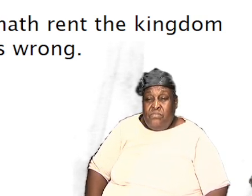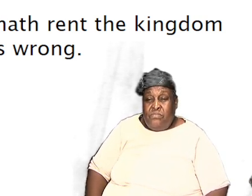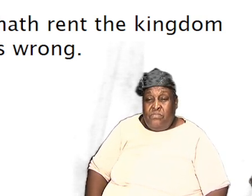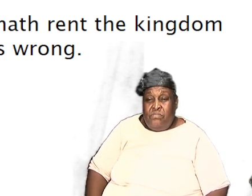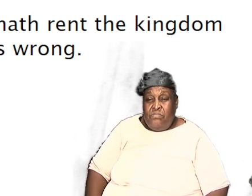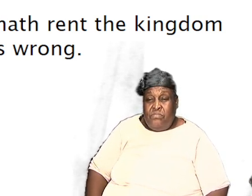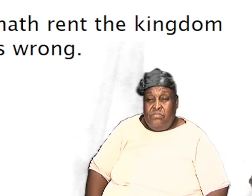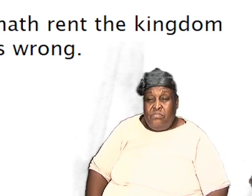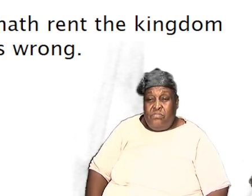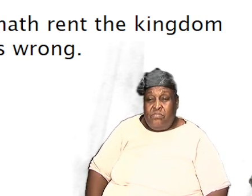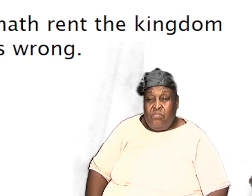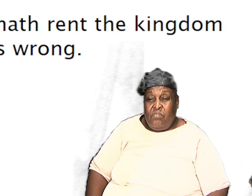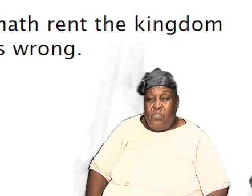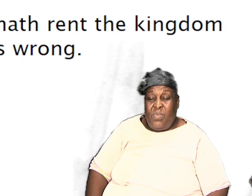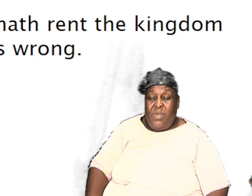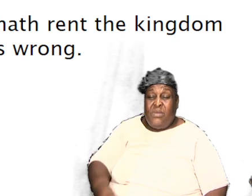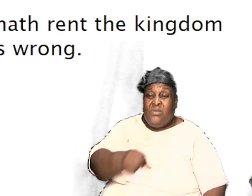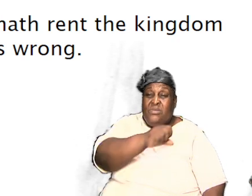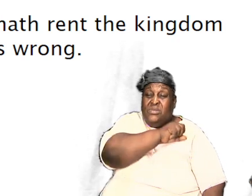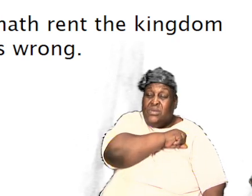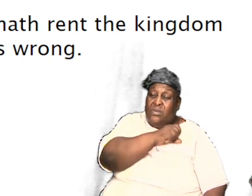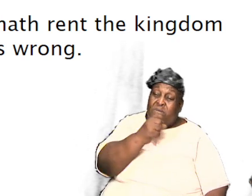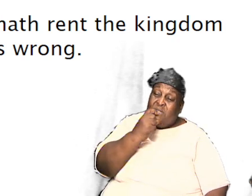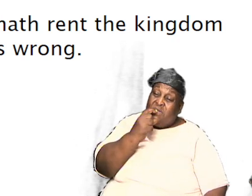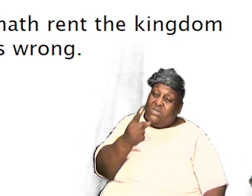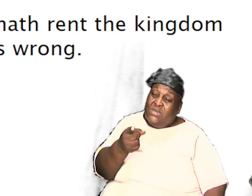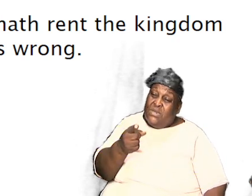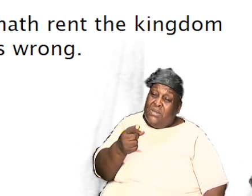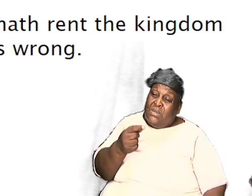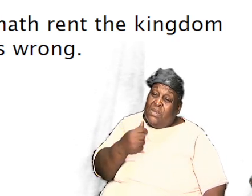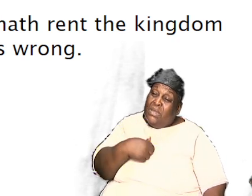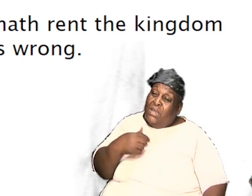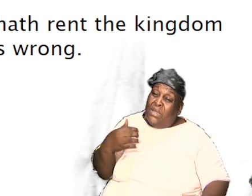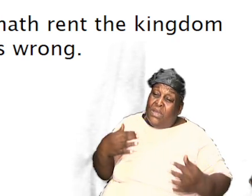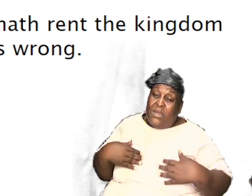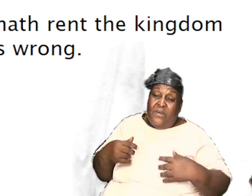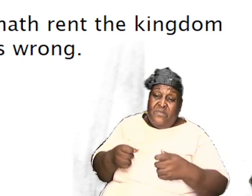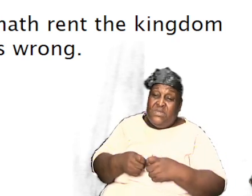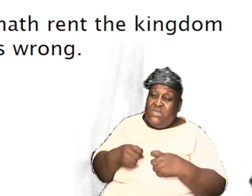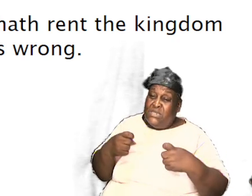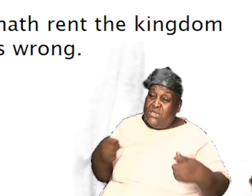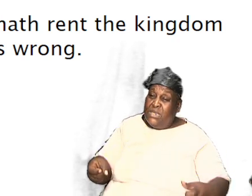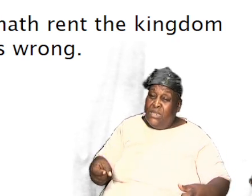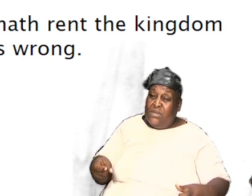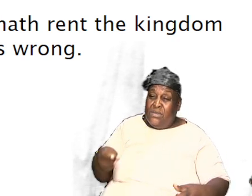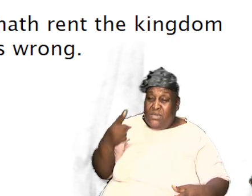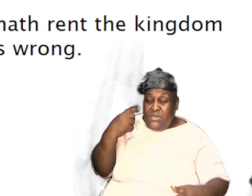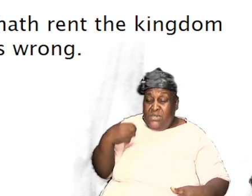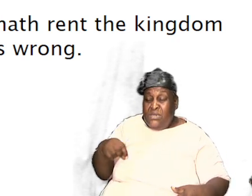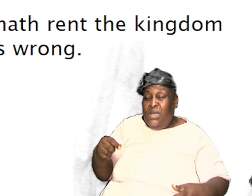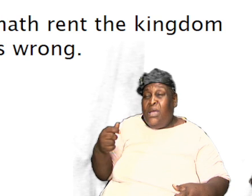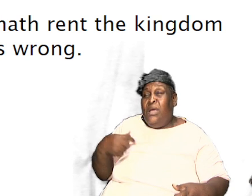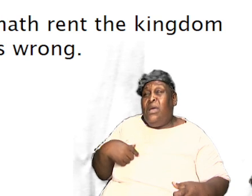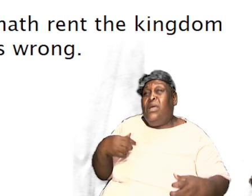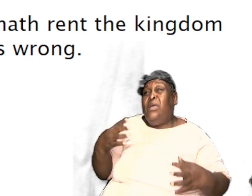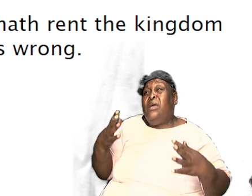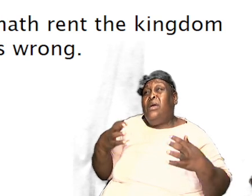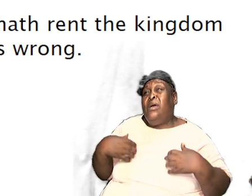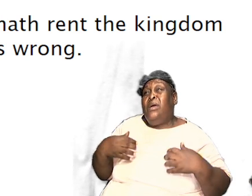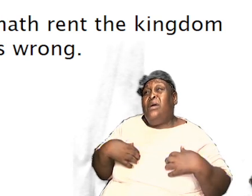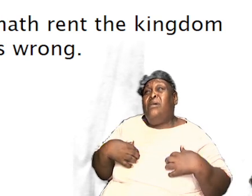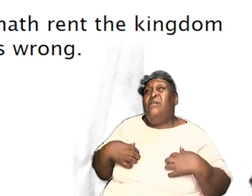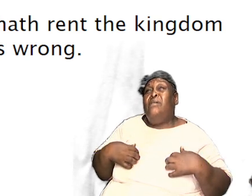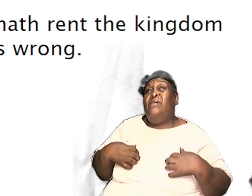Verse 24, and Saul said, I have sinned, for I have transgressed the commandment of the